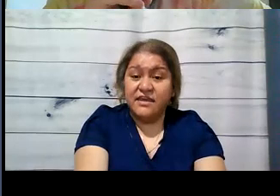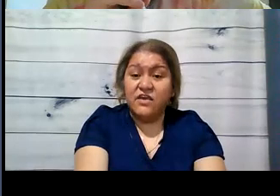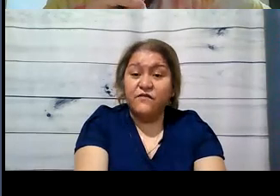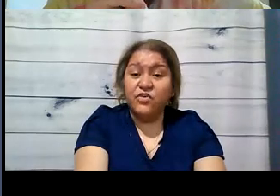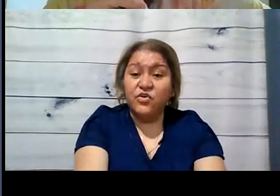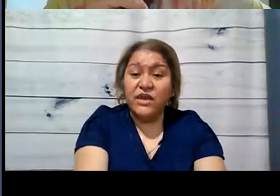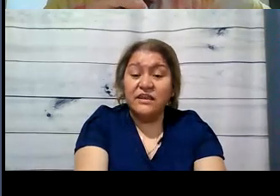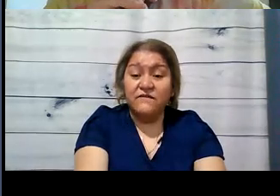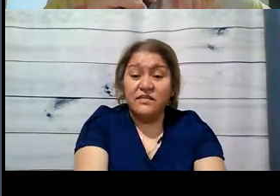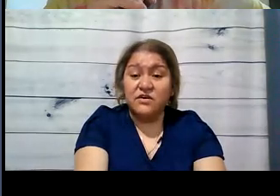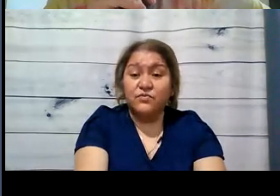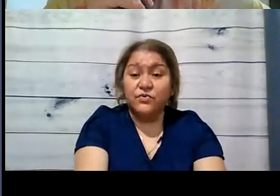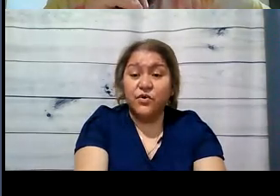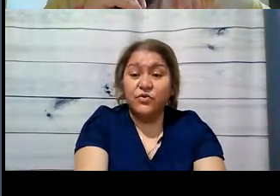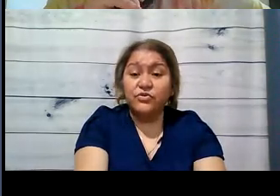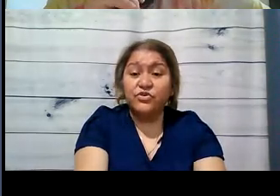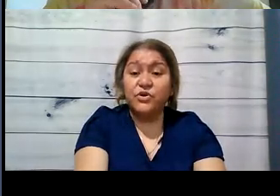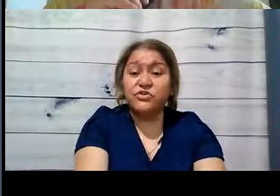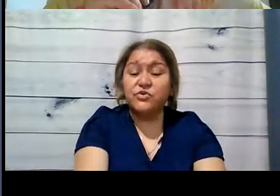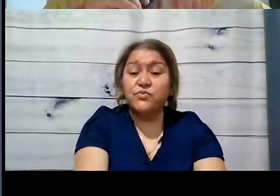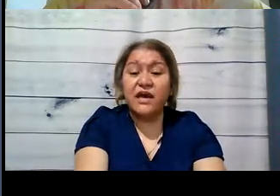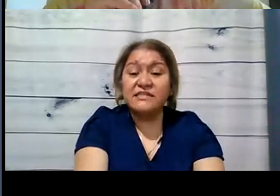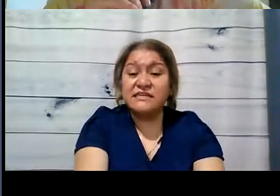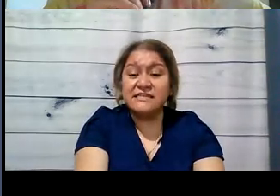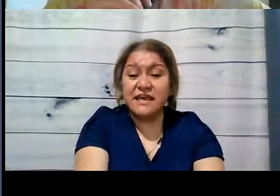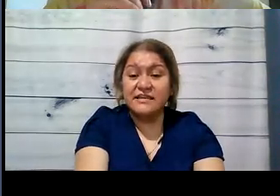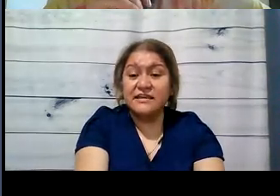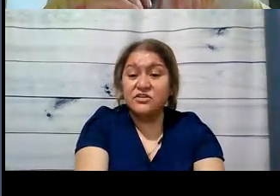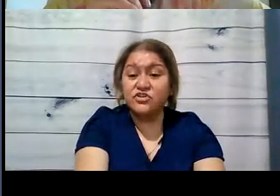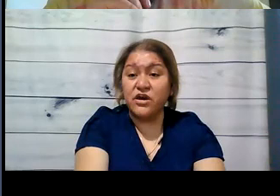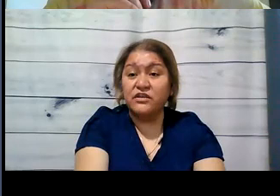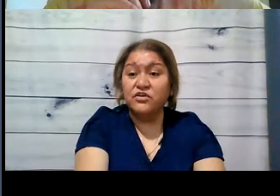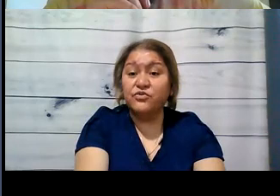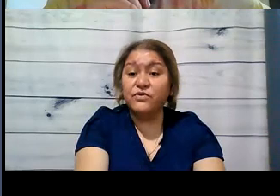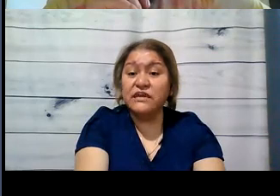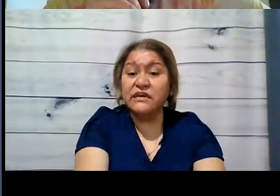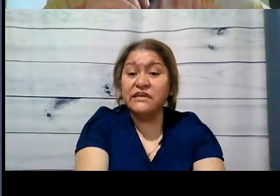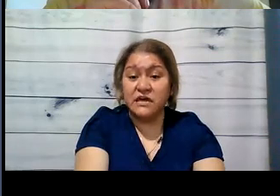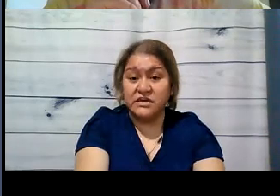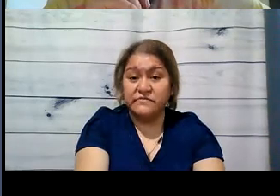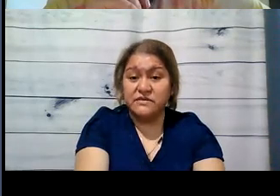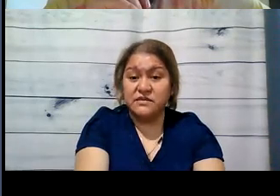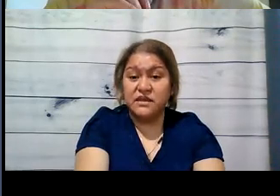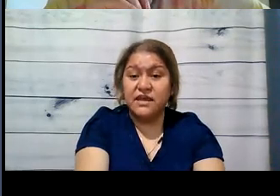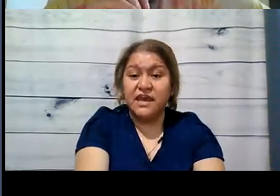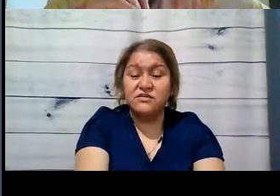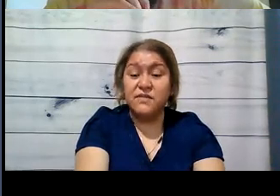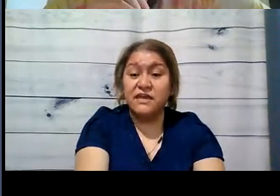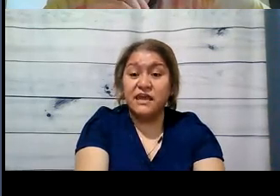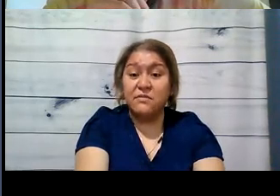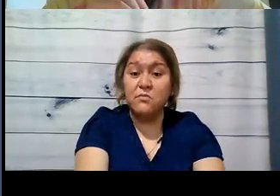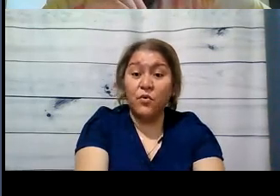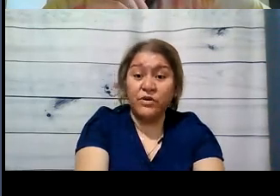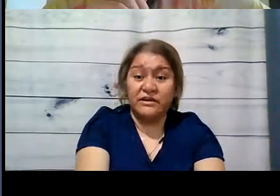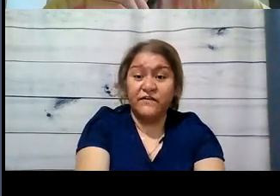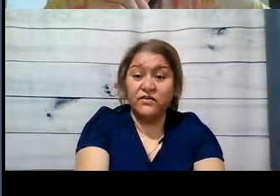stay if you can invent a roll through which the rising sun can shine three times. And to make